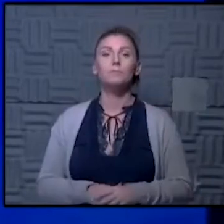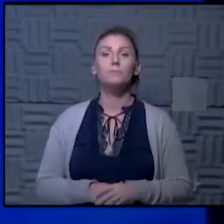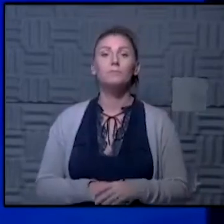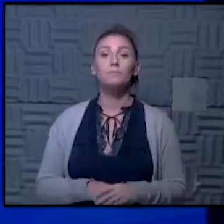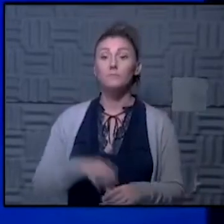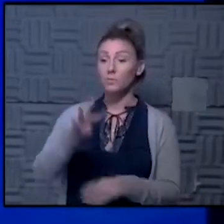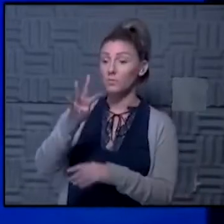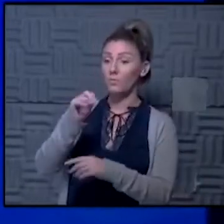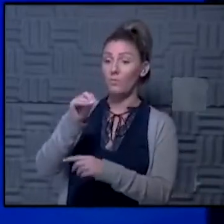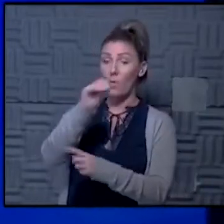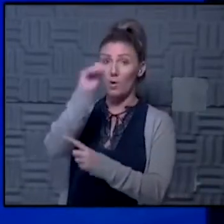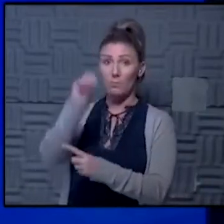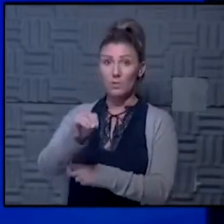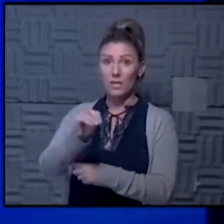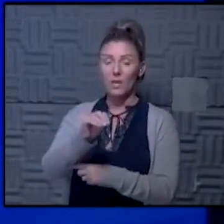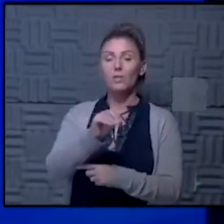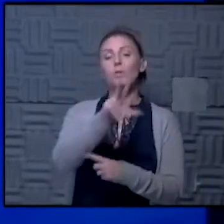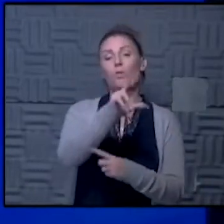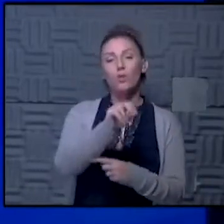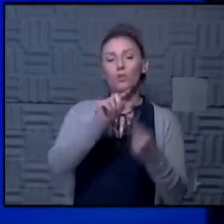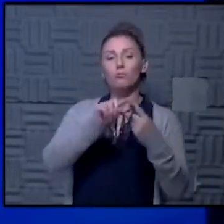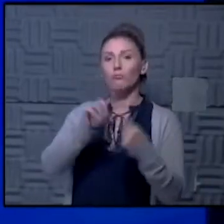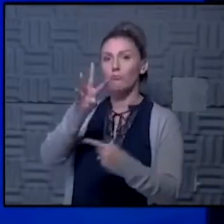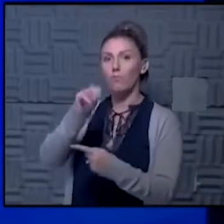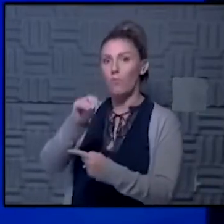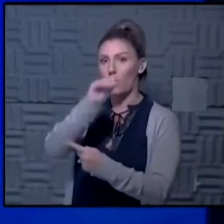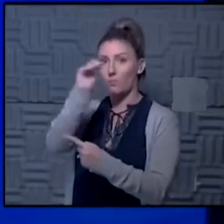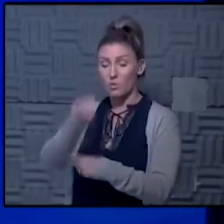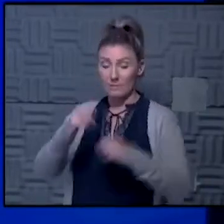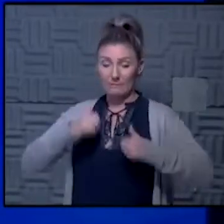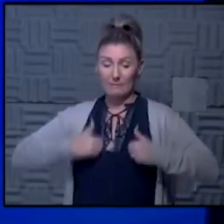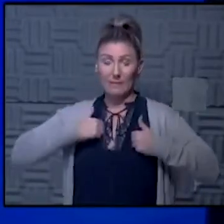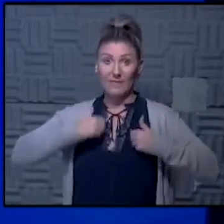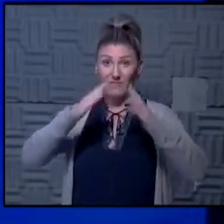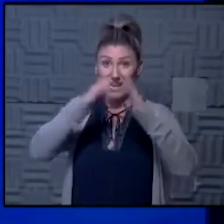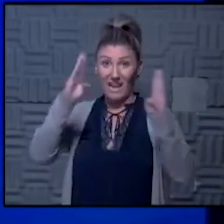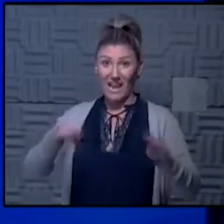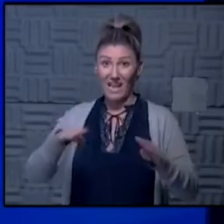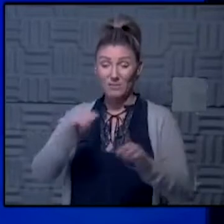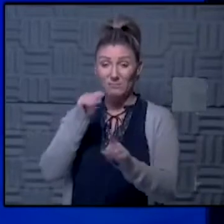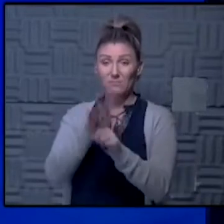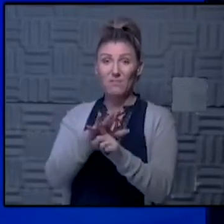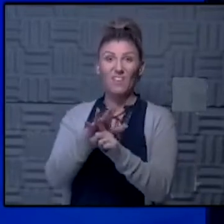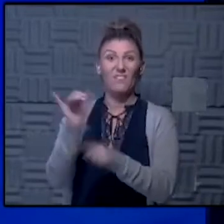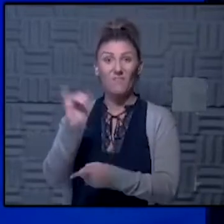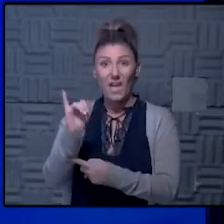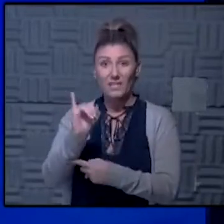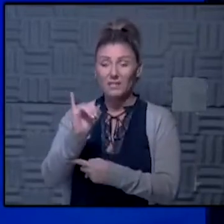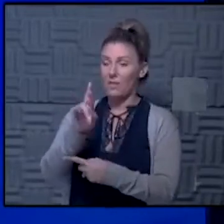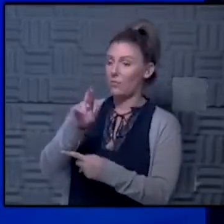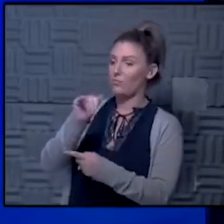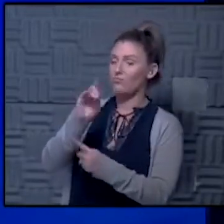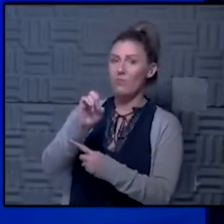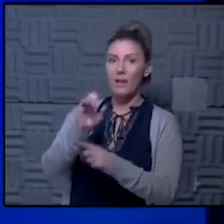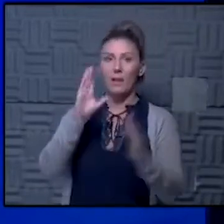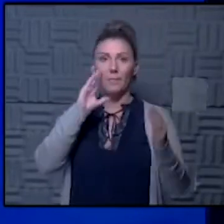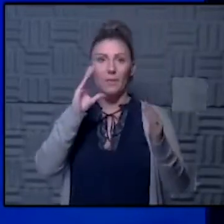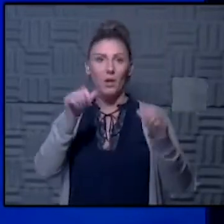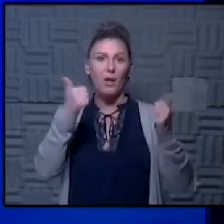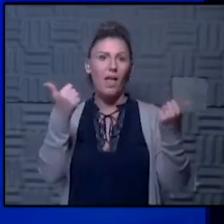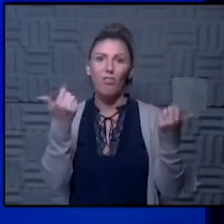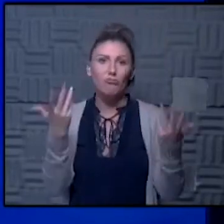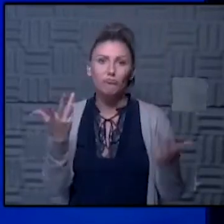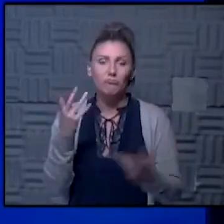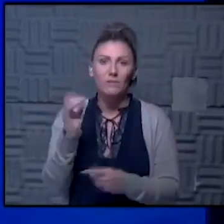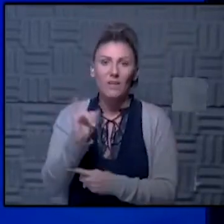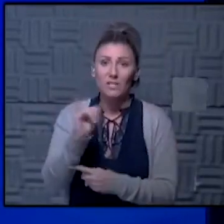So 40%, 30, 40% of those that live in a household getting infected, that rate compared to other infectious diseases, that's not